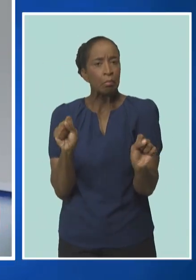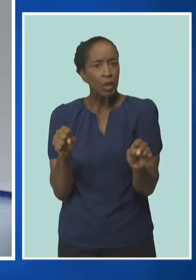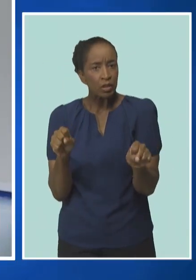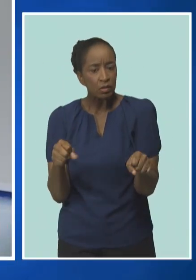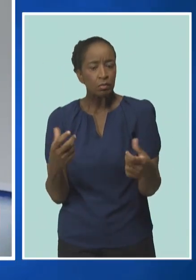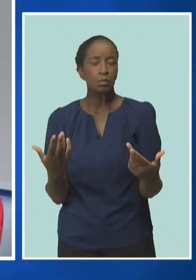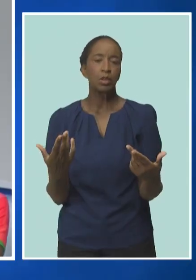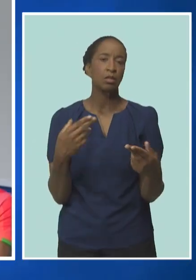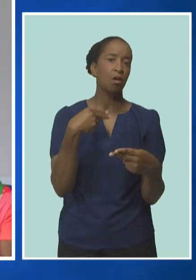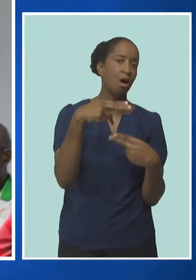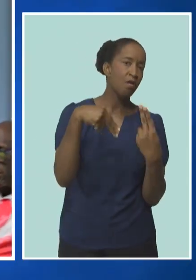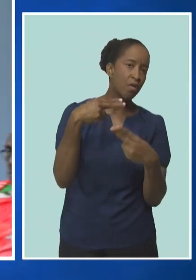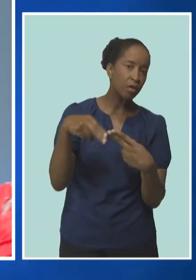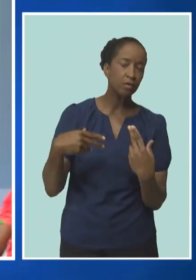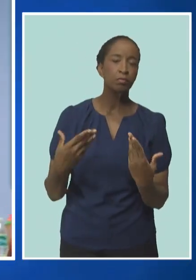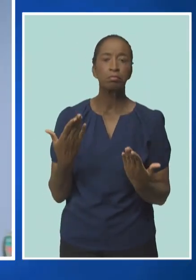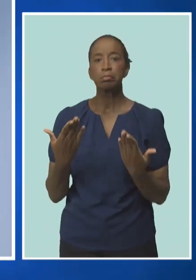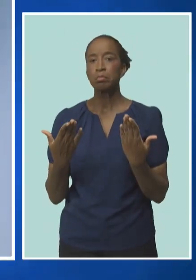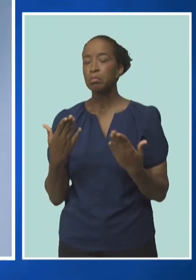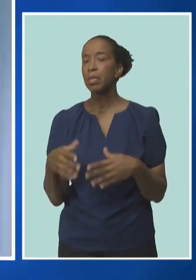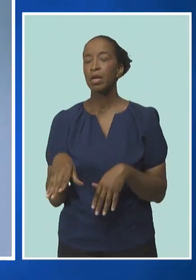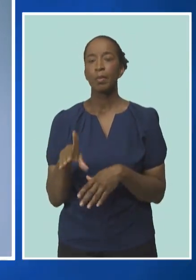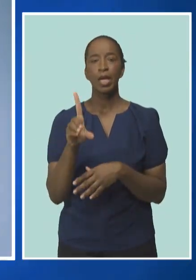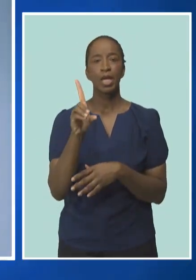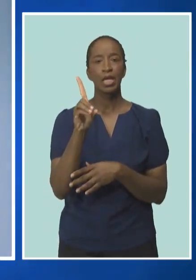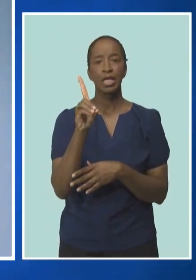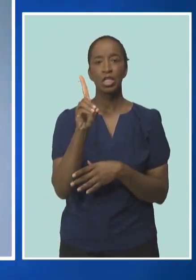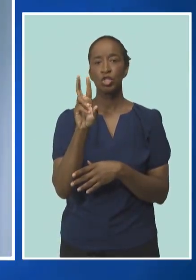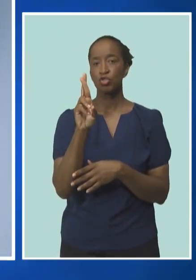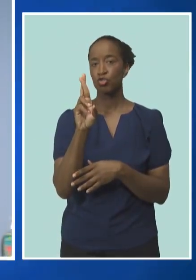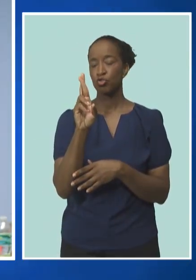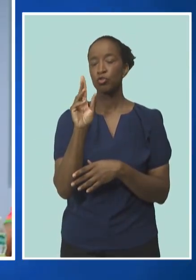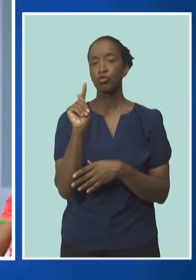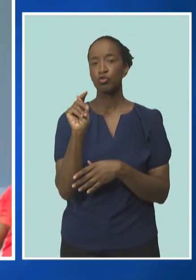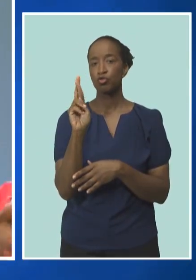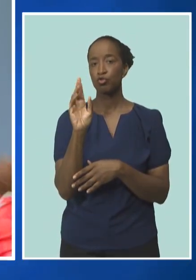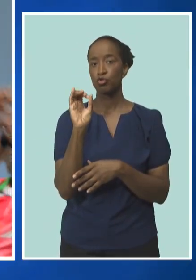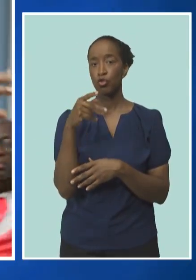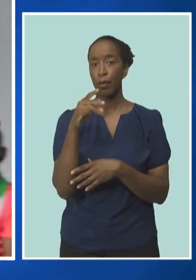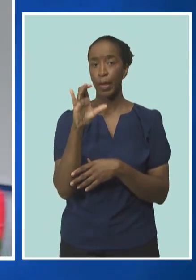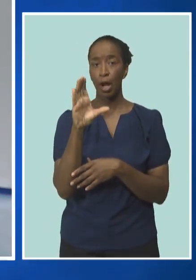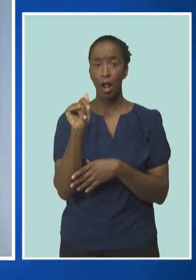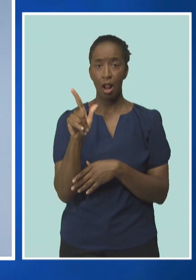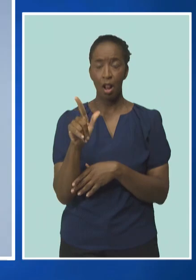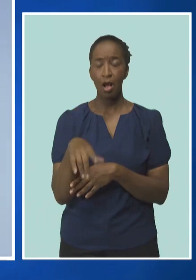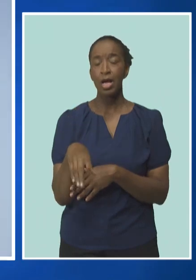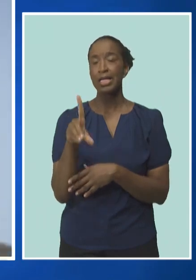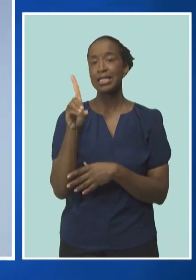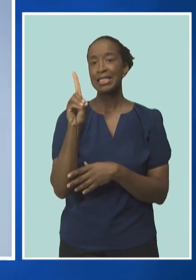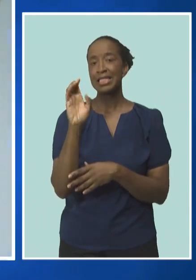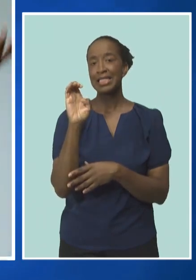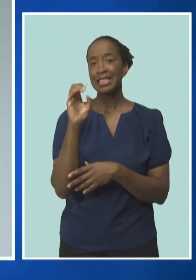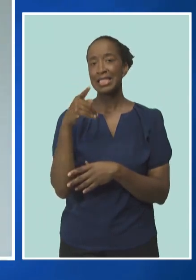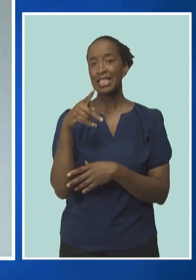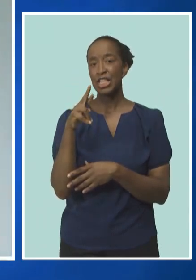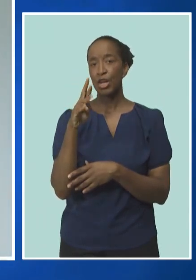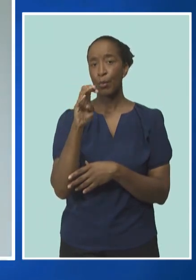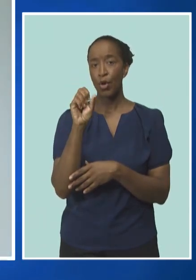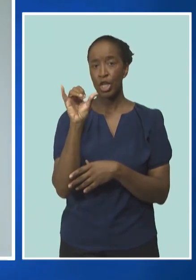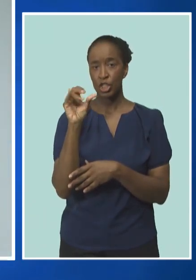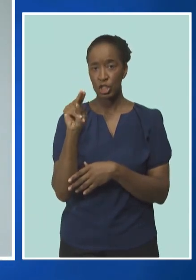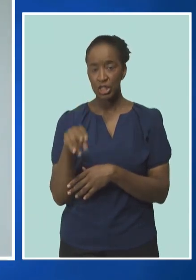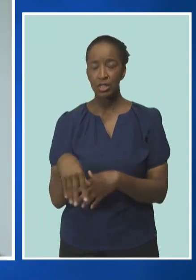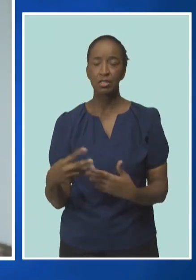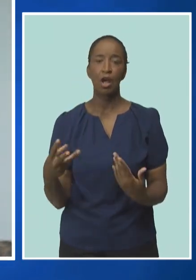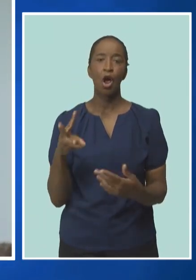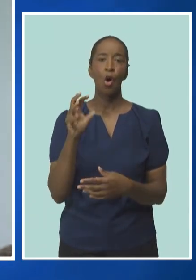if not a hurricane, we have tropical depressions, we have tropical waves, We have tropical storms, and of course the full equivalent would